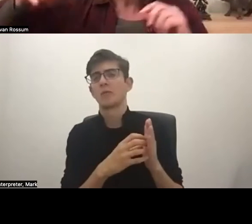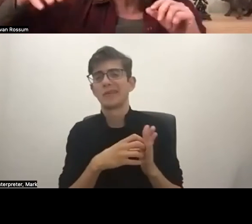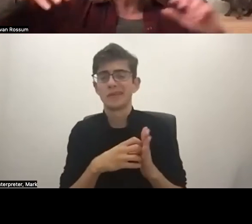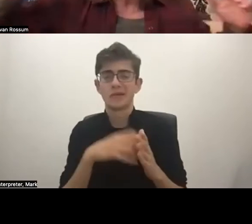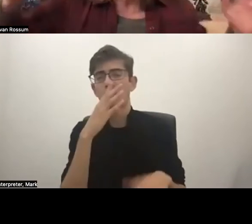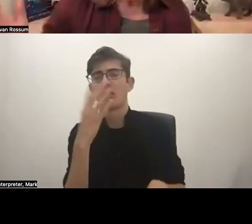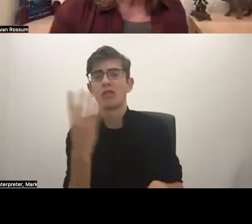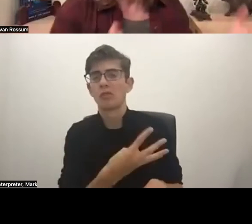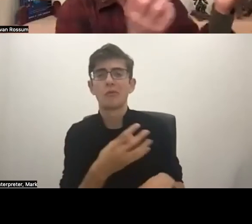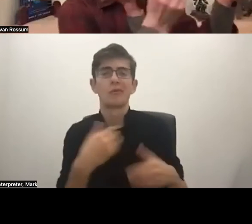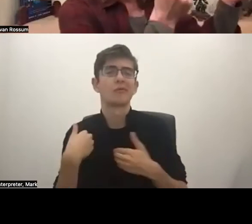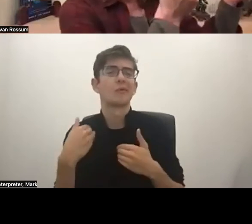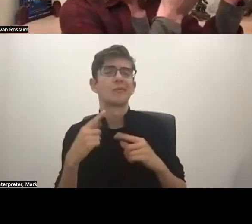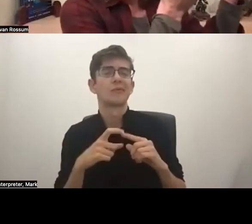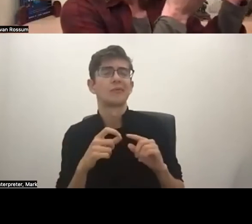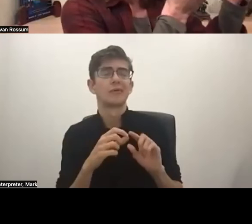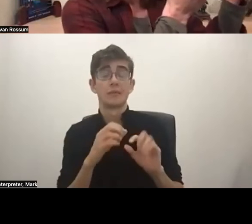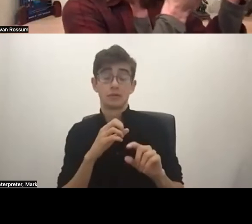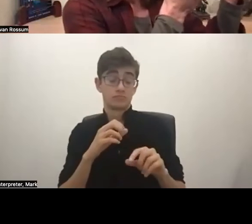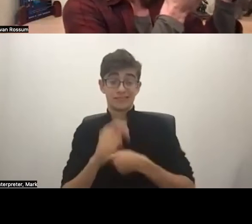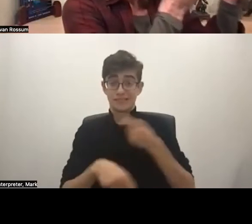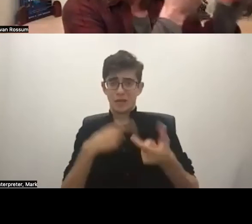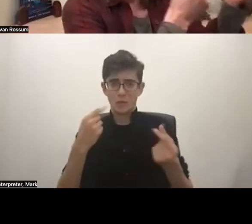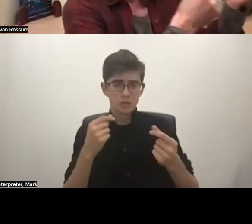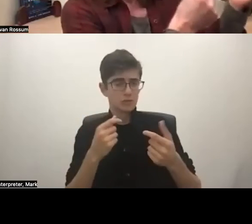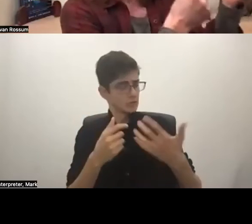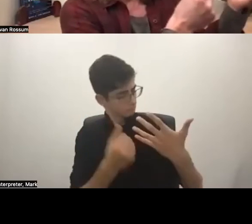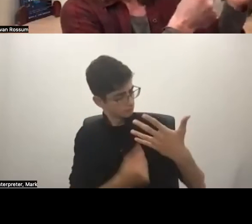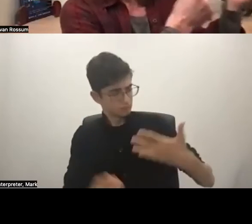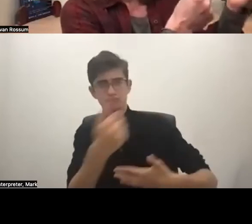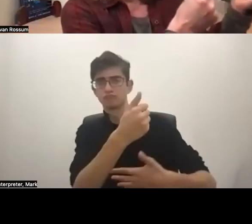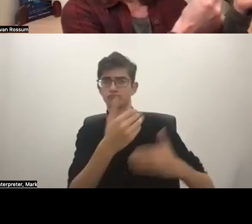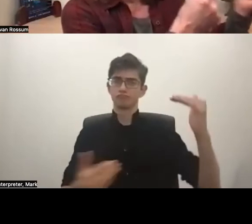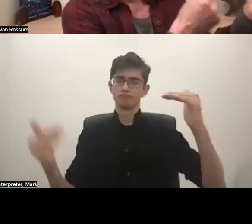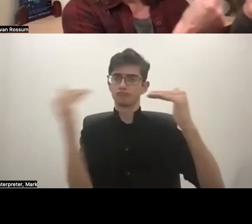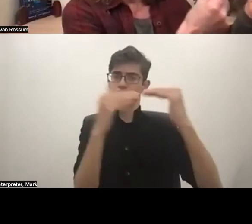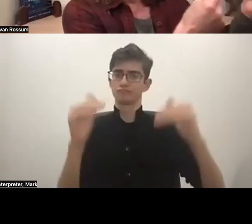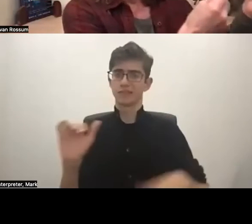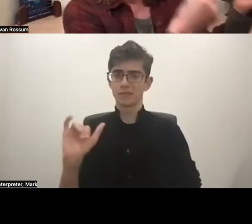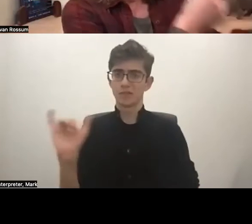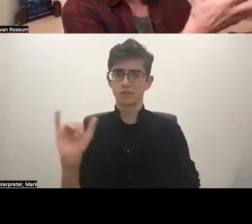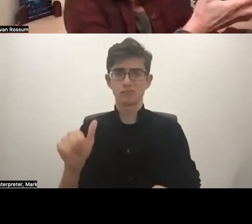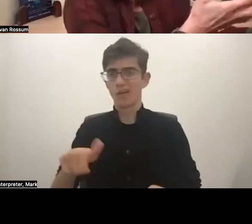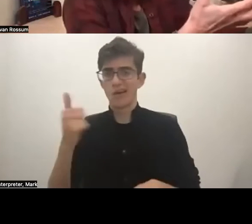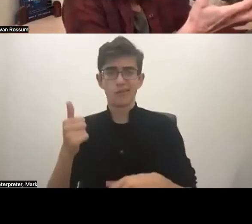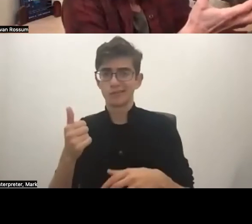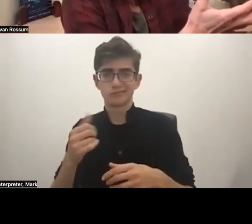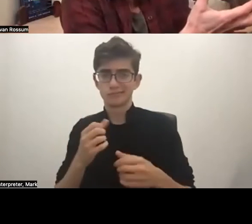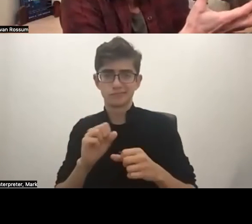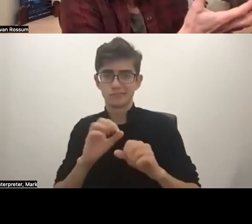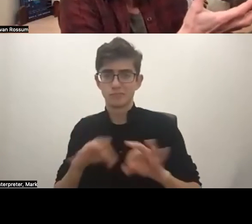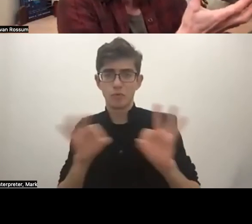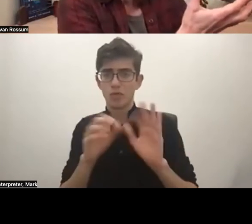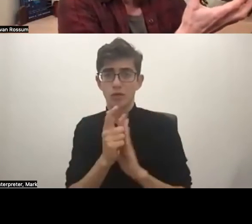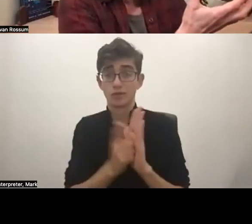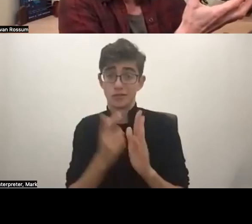but instead raised it up and gave it that same power that they give to those other fundamental rights. We all know how powerfully